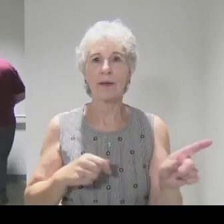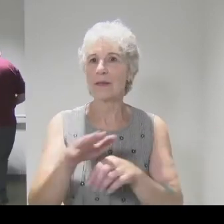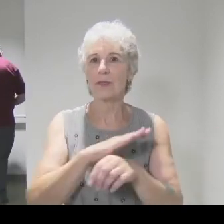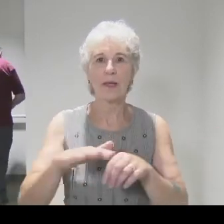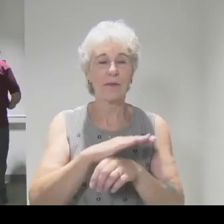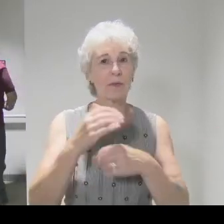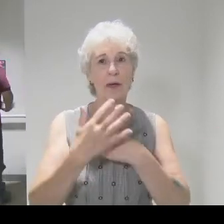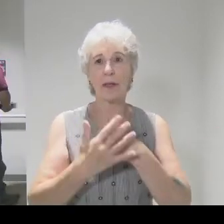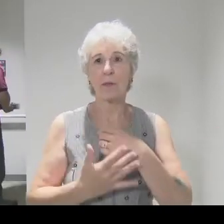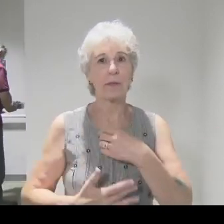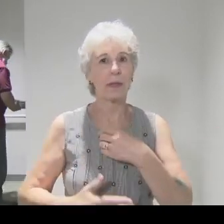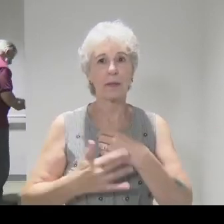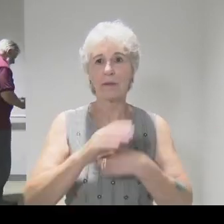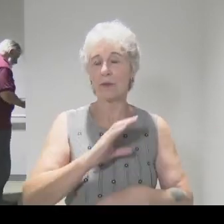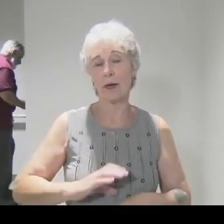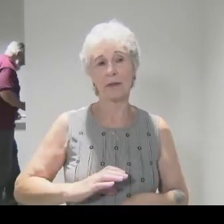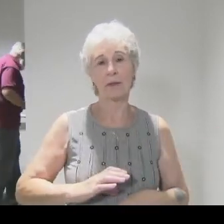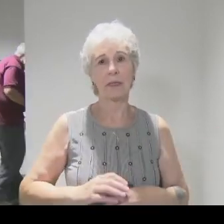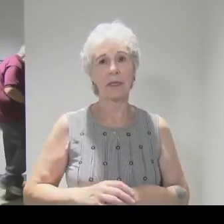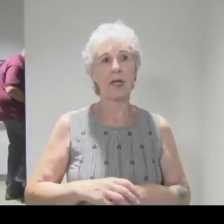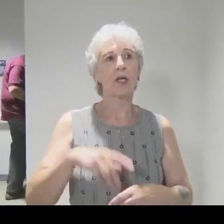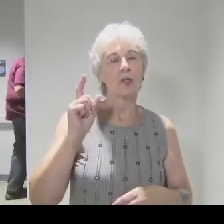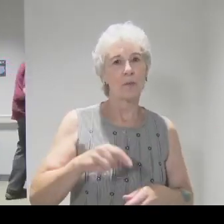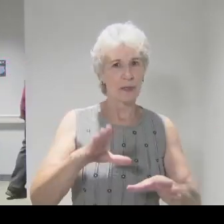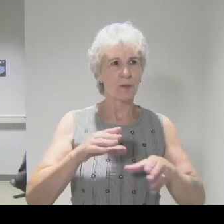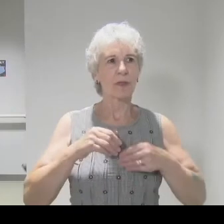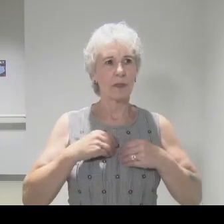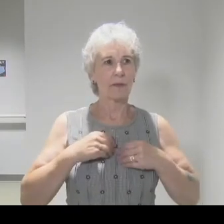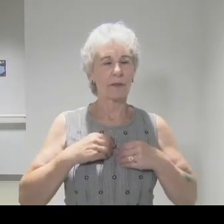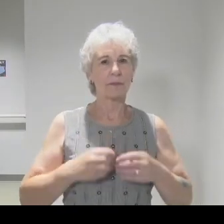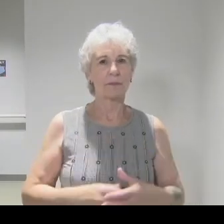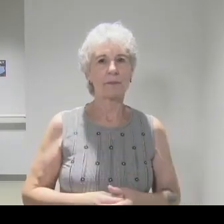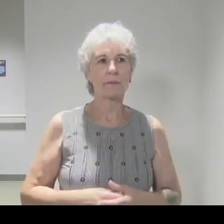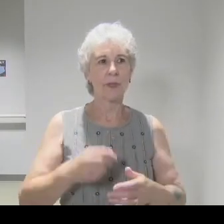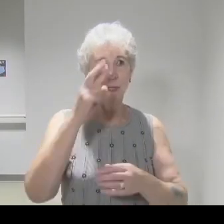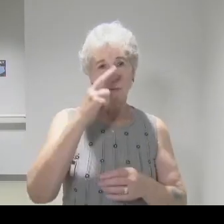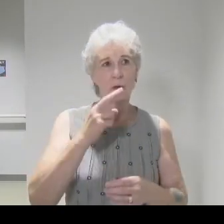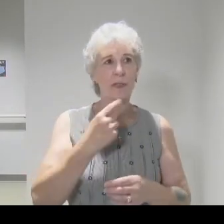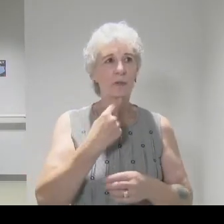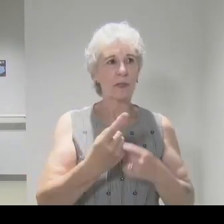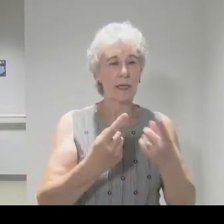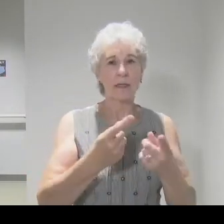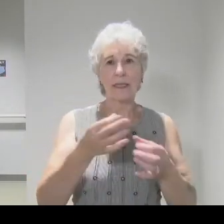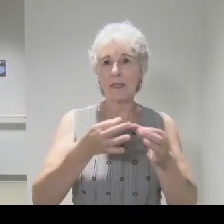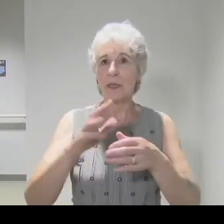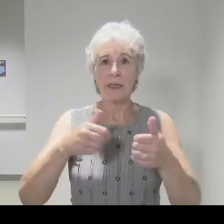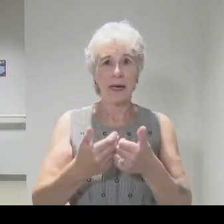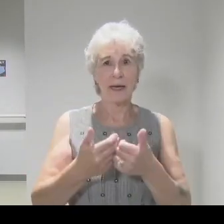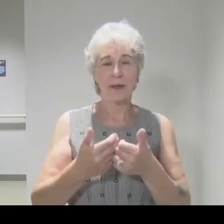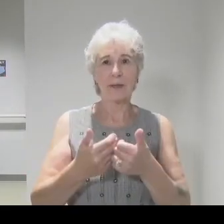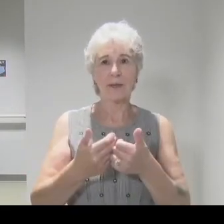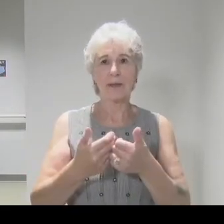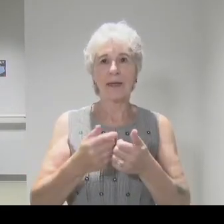blood of Christ. You have to receive it. And Romans is going to tell us how to do that, and we can't wait until then, so